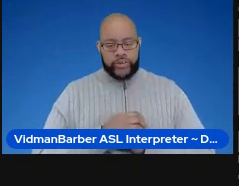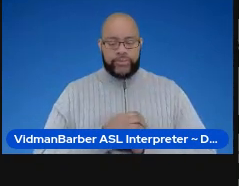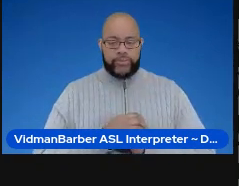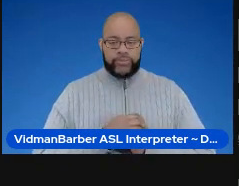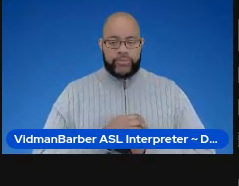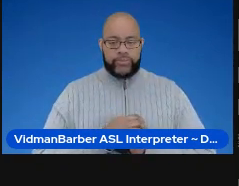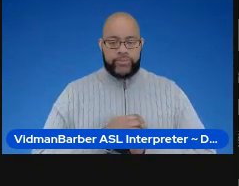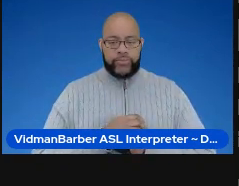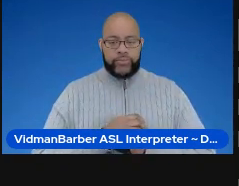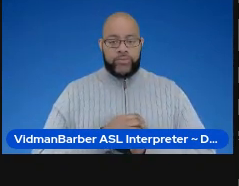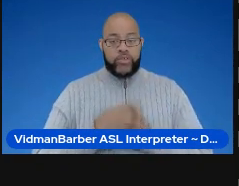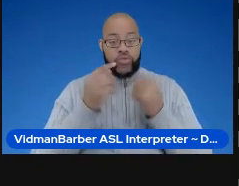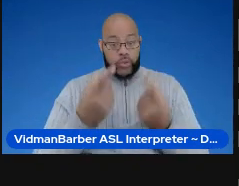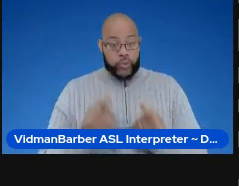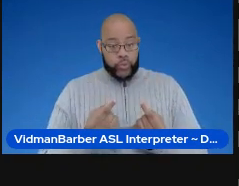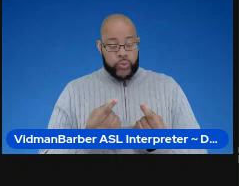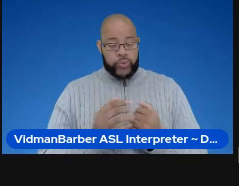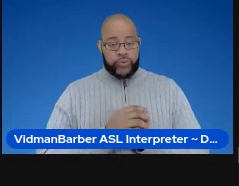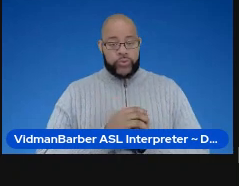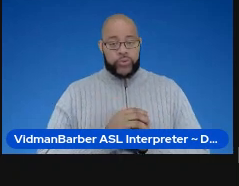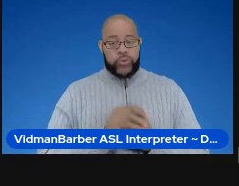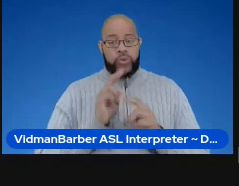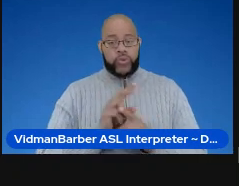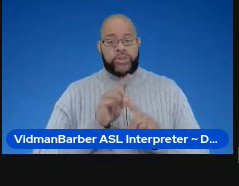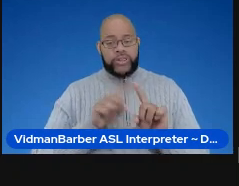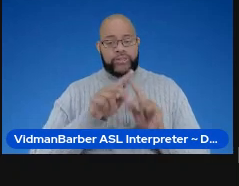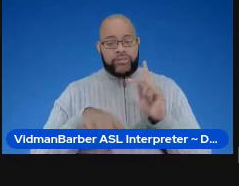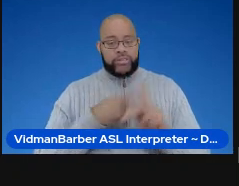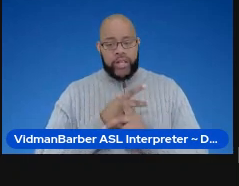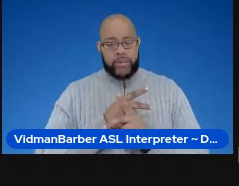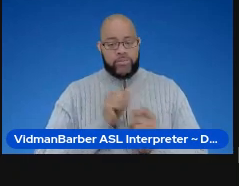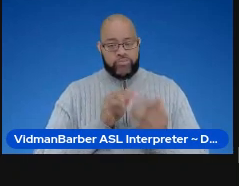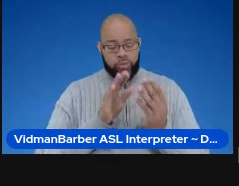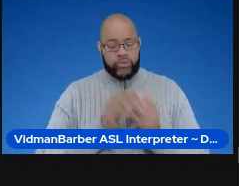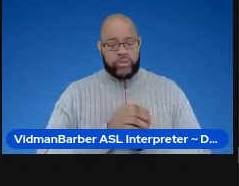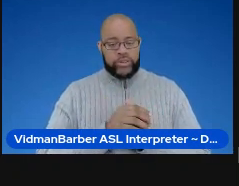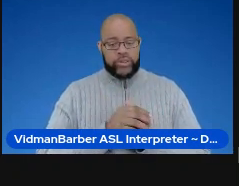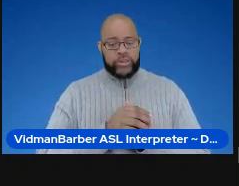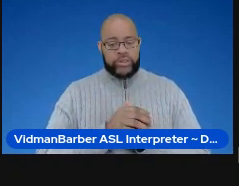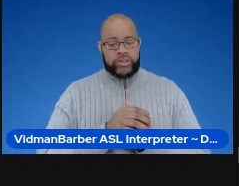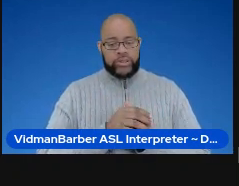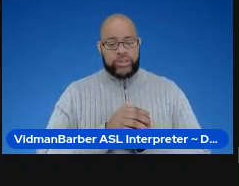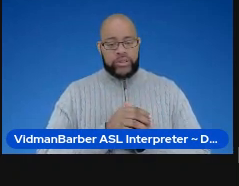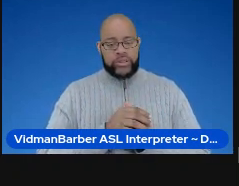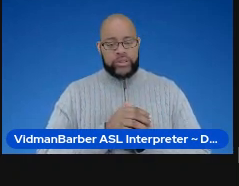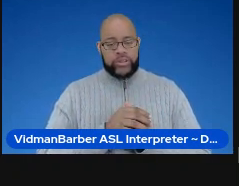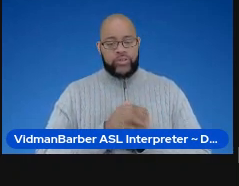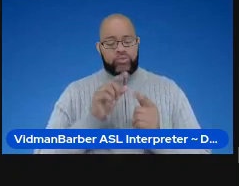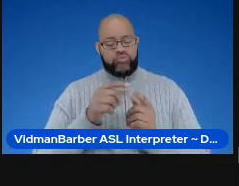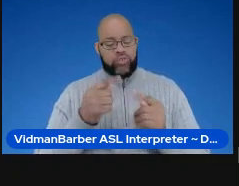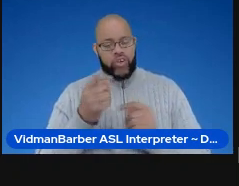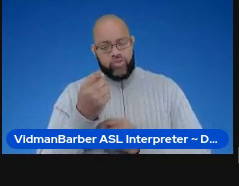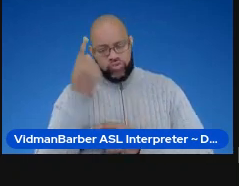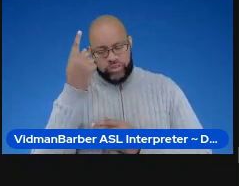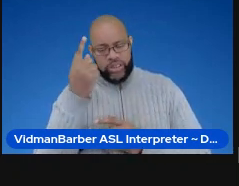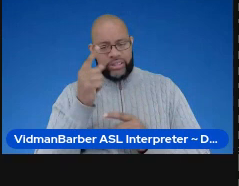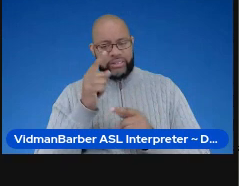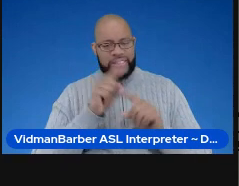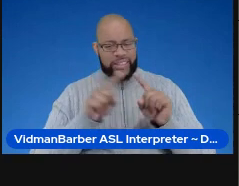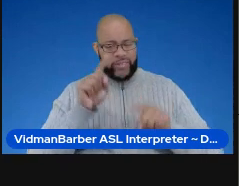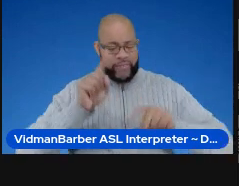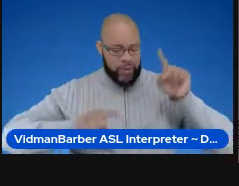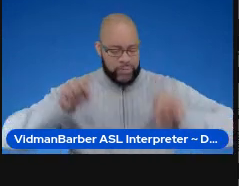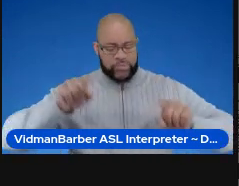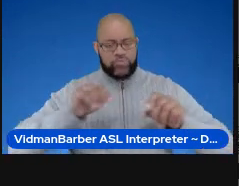So what I've been trying to do is use various types of approaches, and particularly these omic approaches, to understand the variability in vaccine